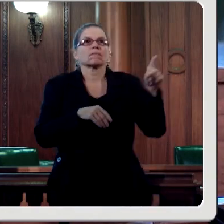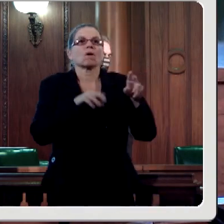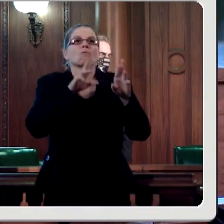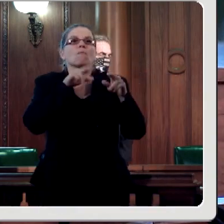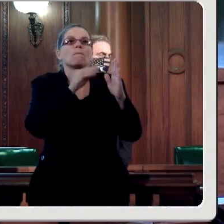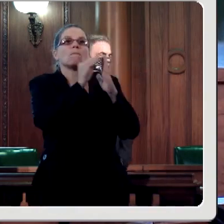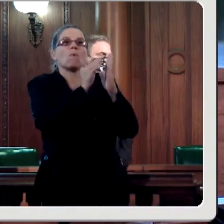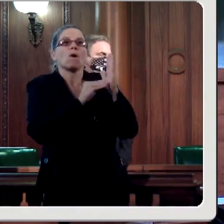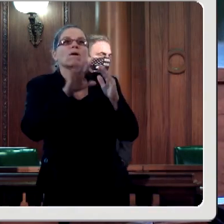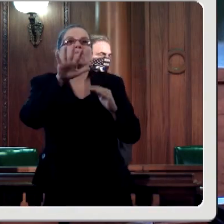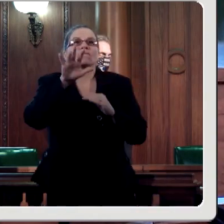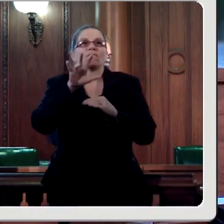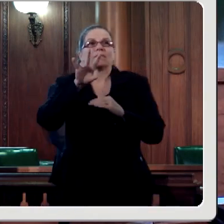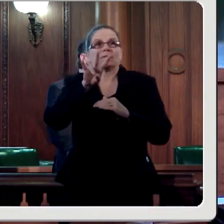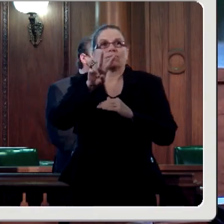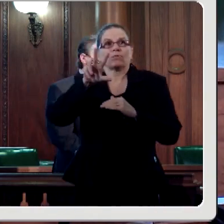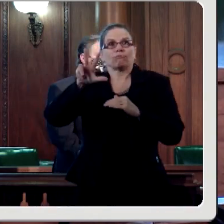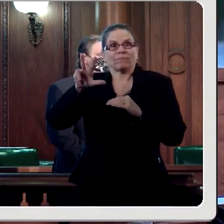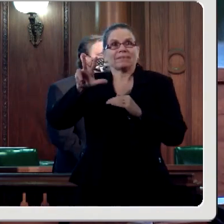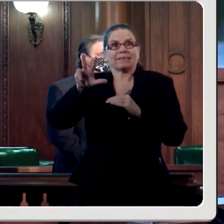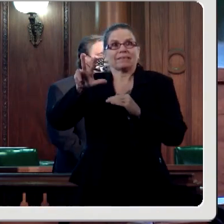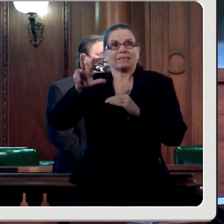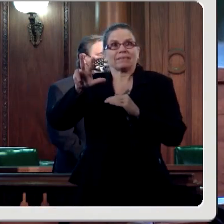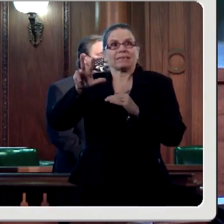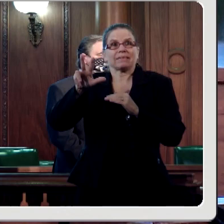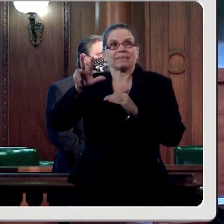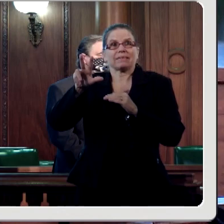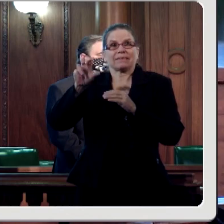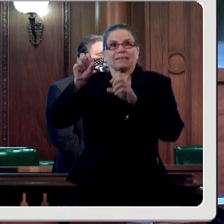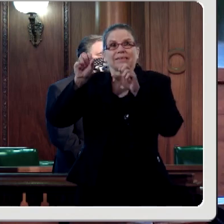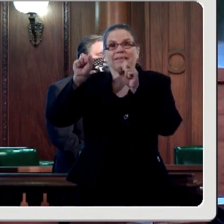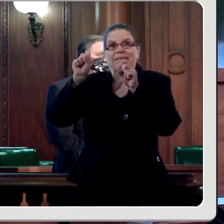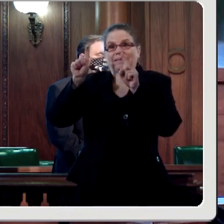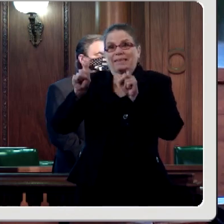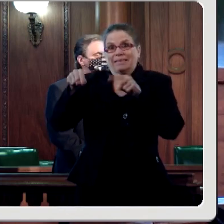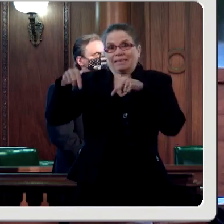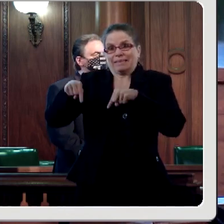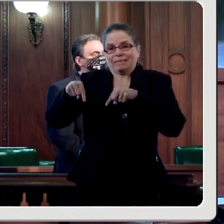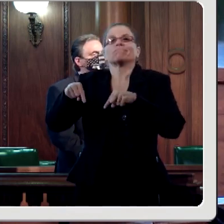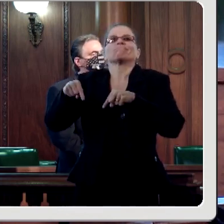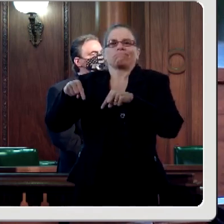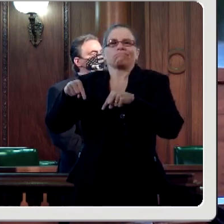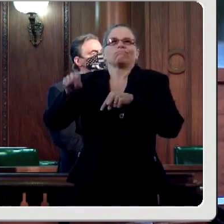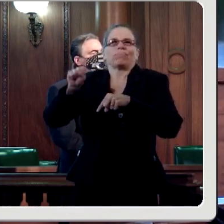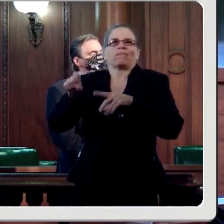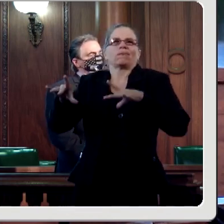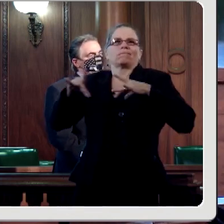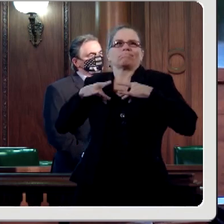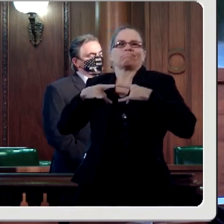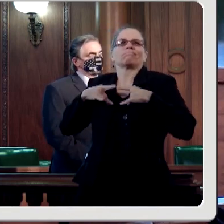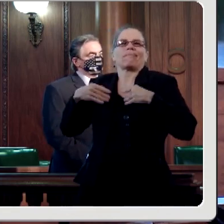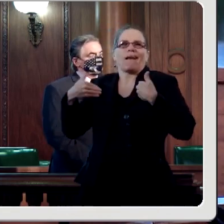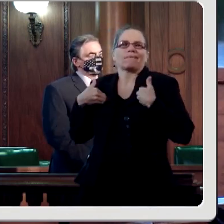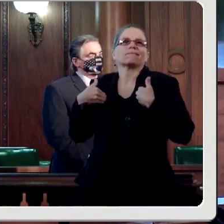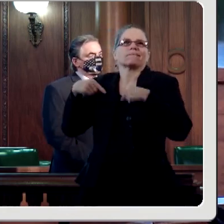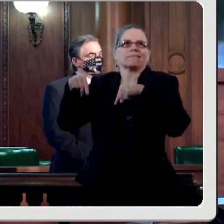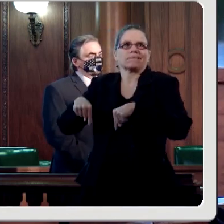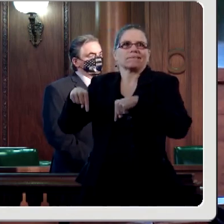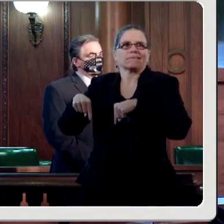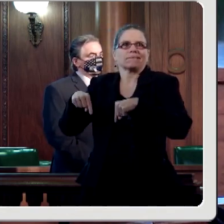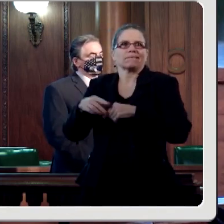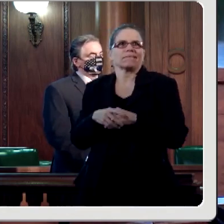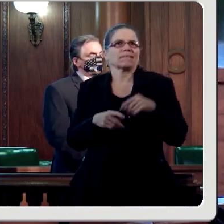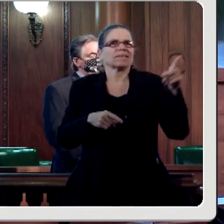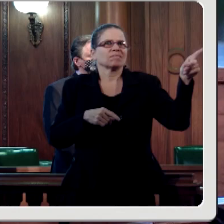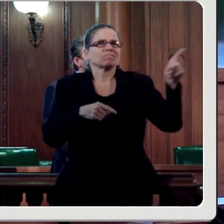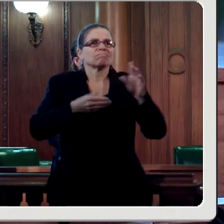573 Springfield residents that have been positive. They continue to test until the end of